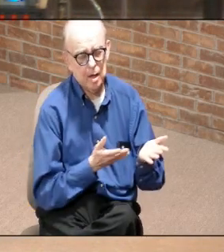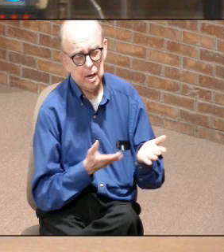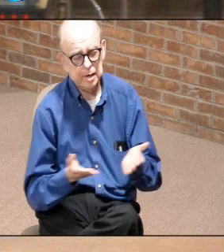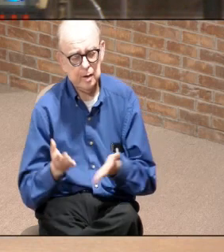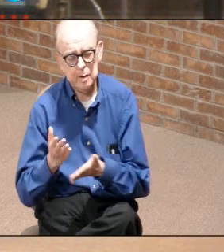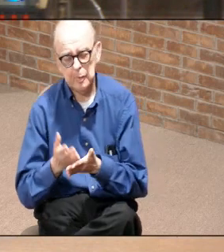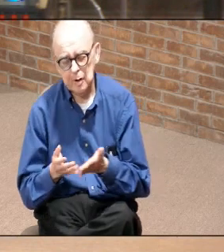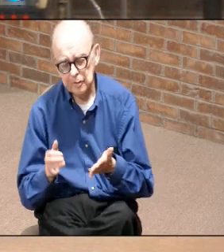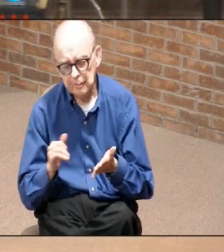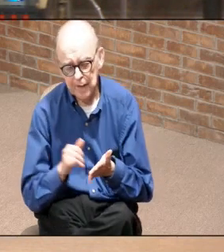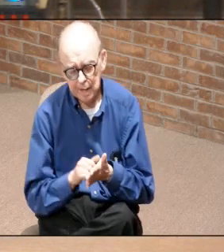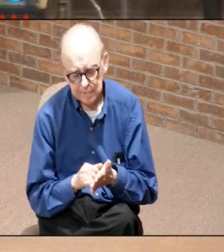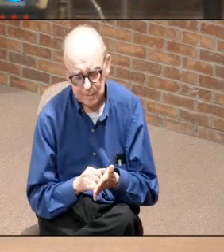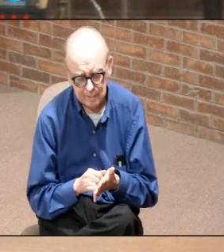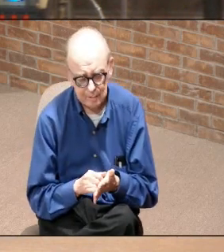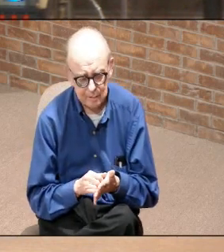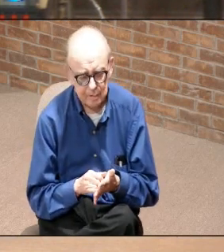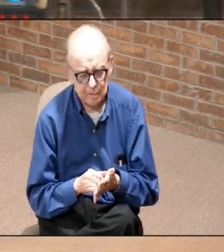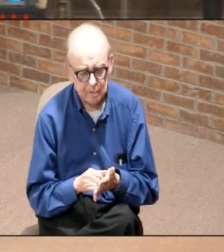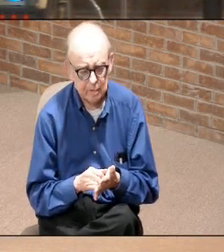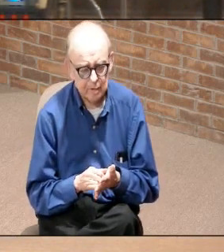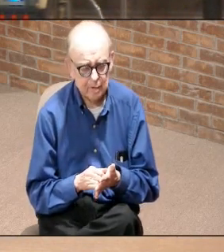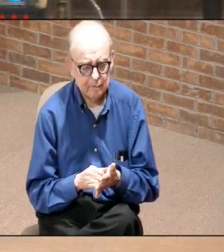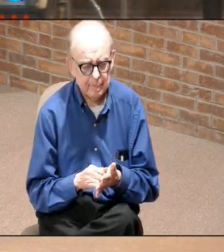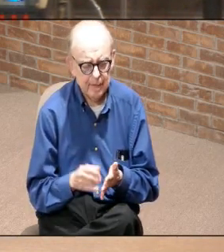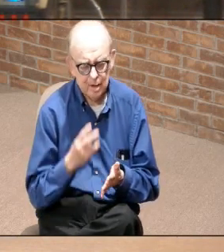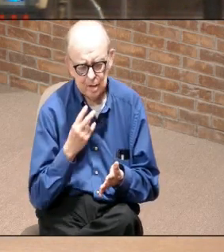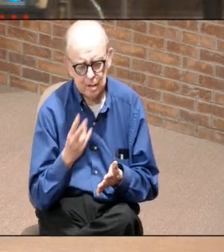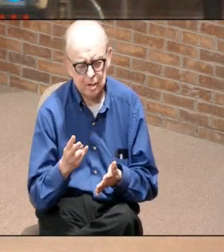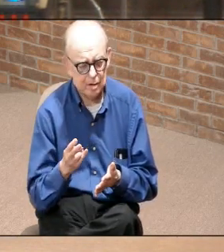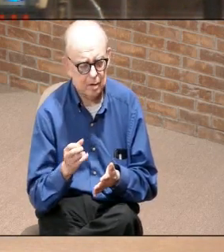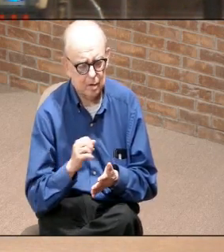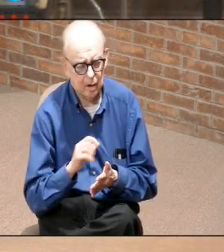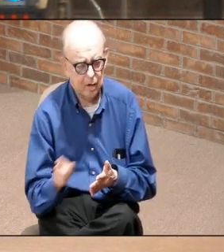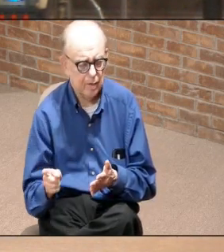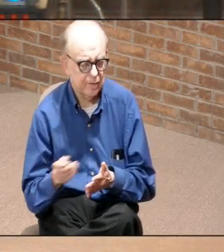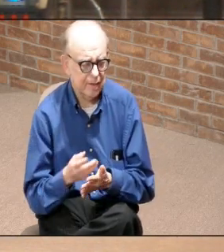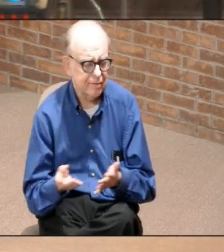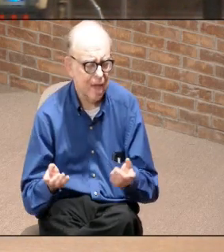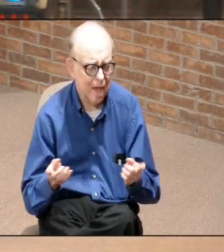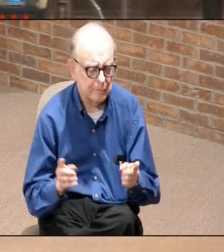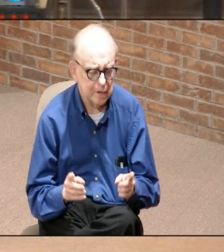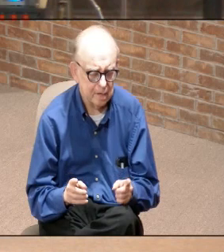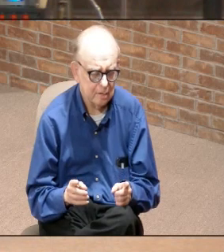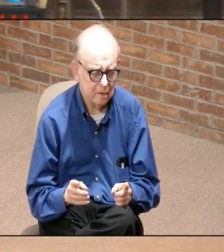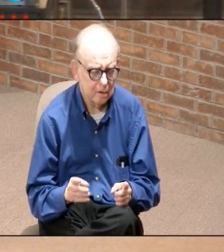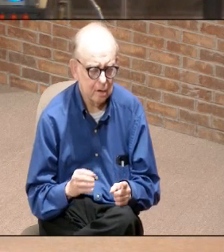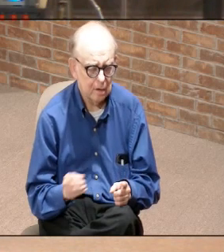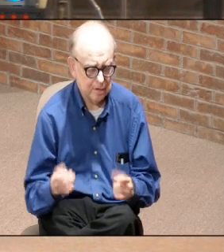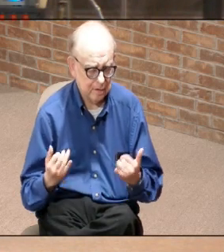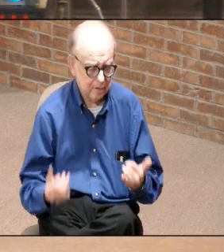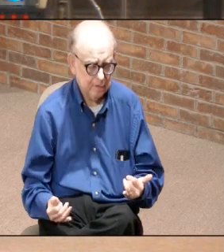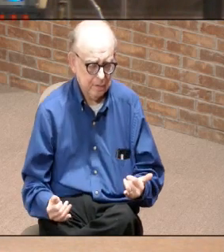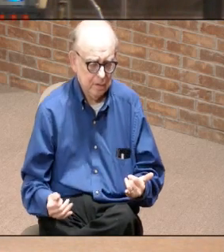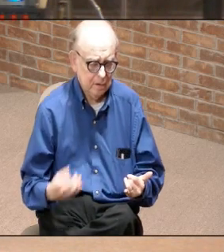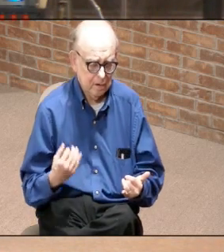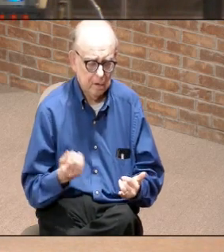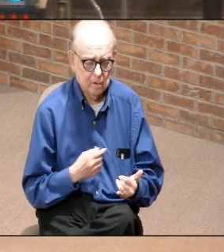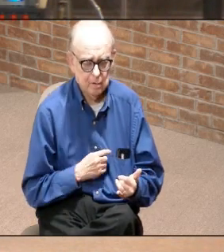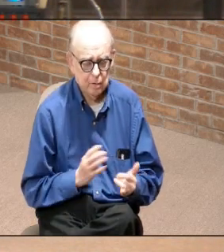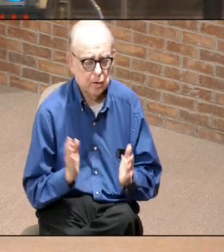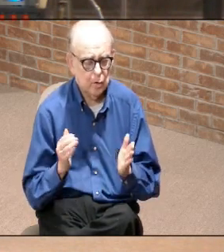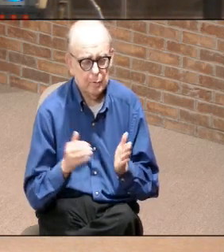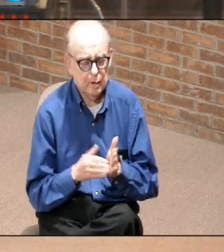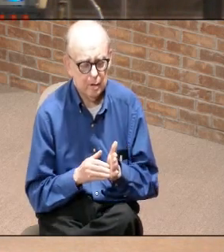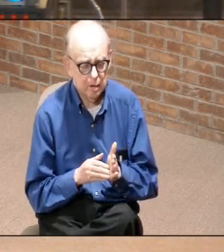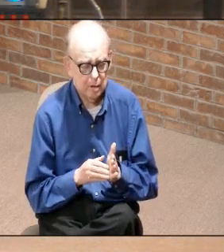parts of it. And you see all of this going on. And today we're going to go back